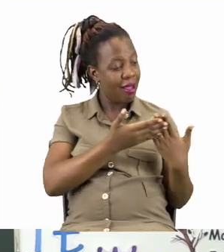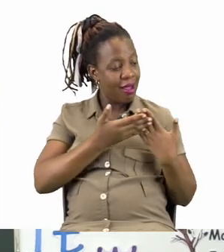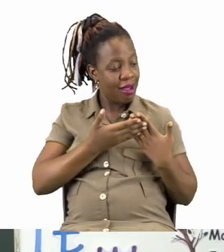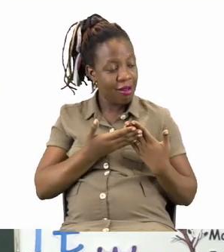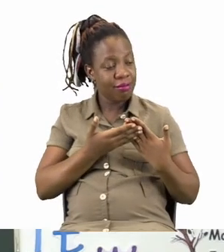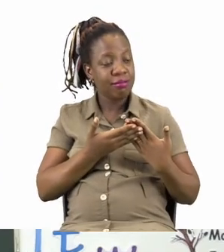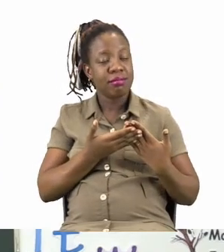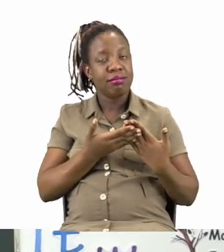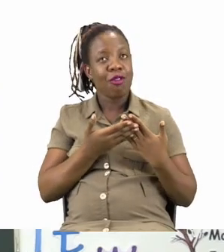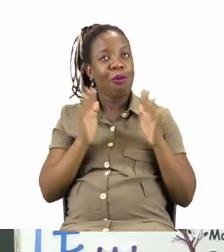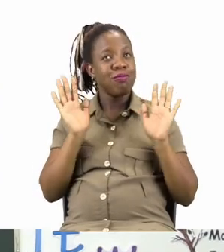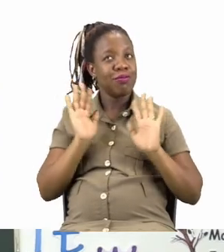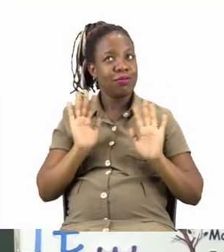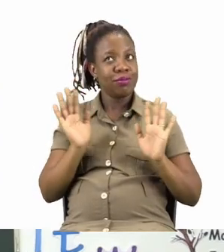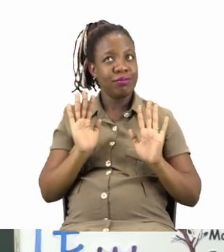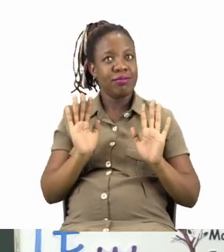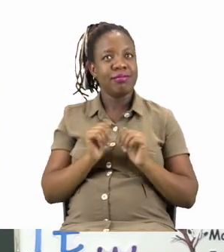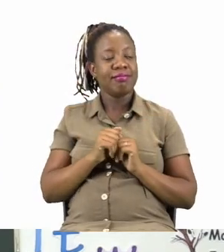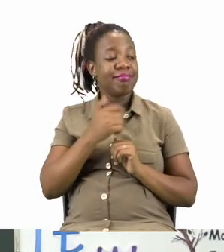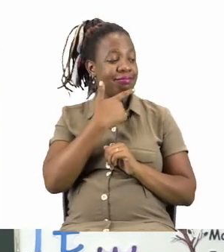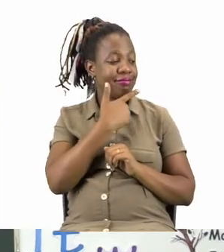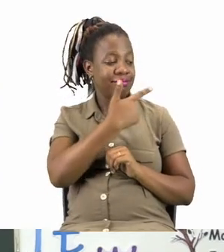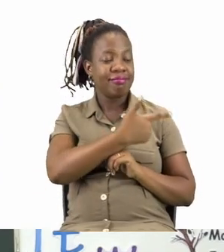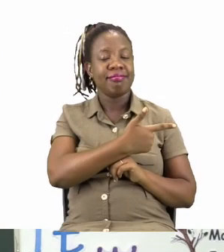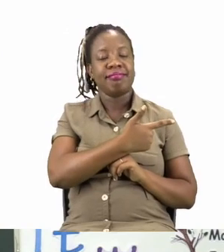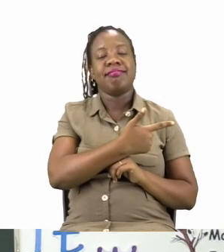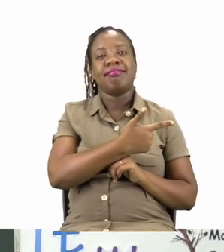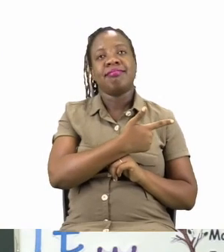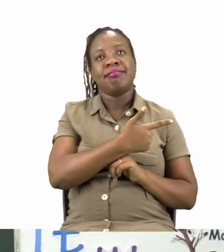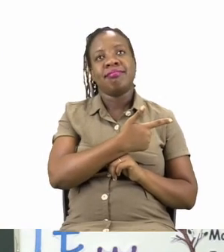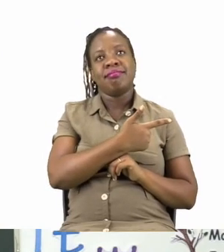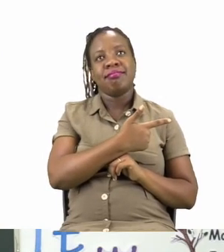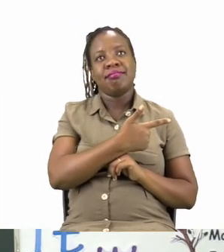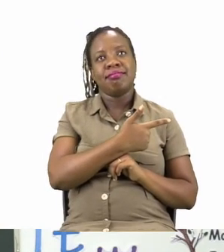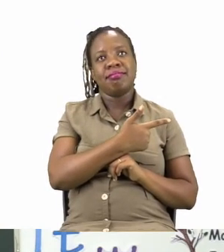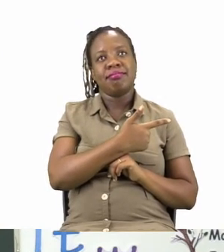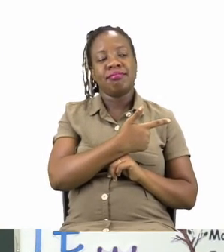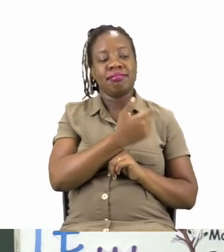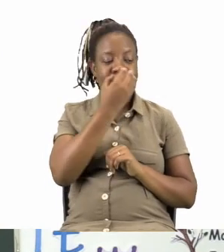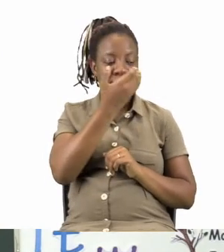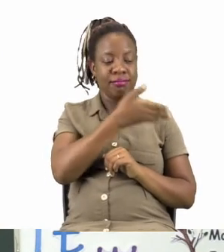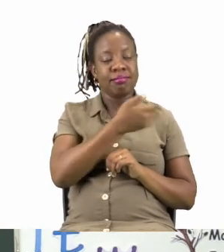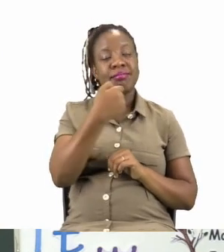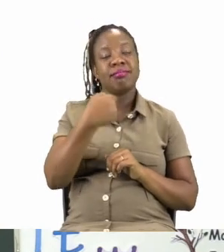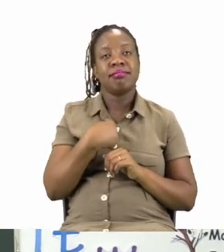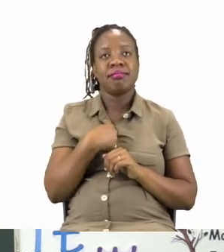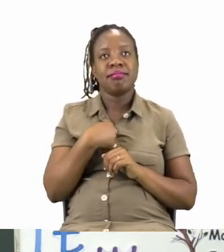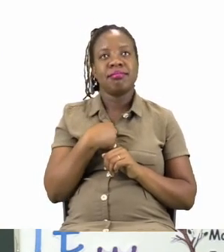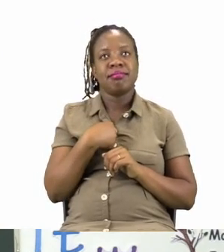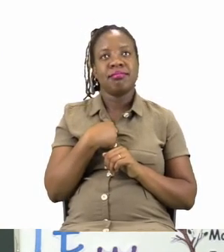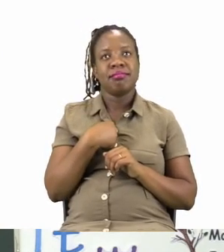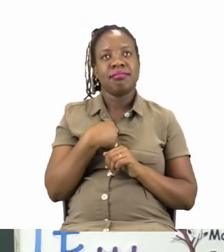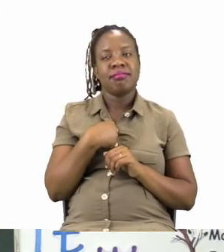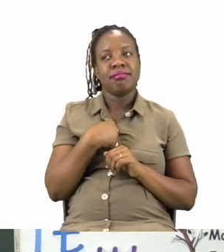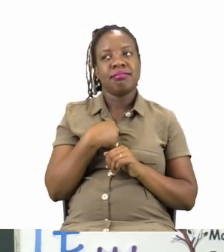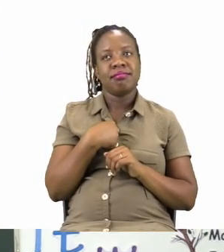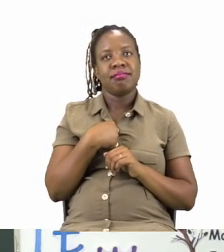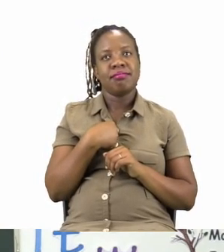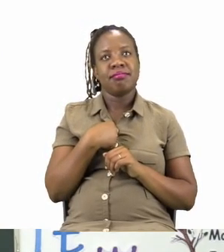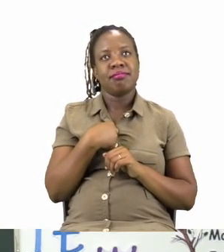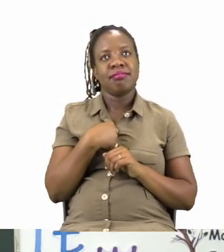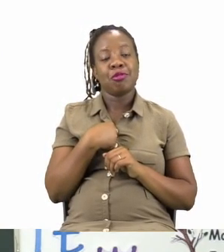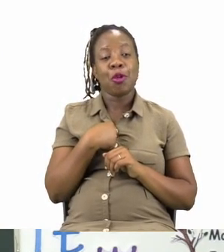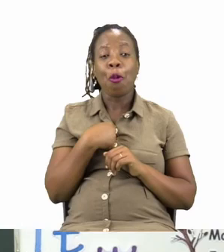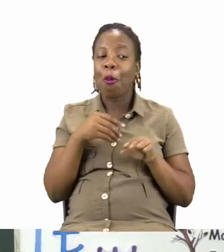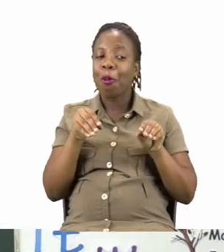today? Thank you, Zoshi. Now everyone, Zoshi and we are now going to do something